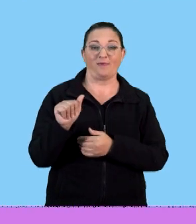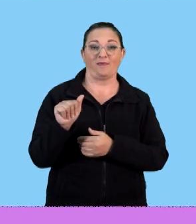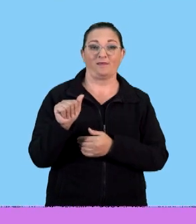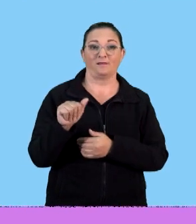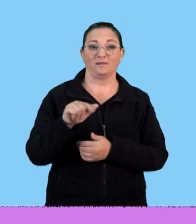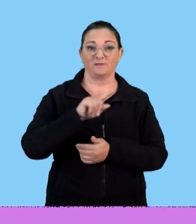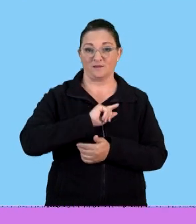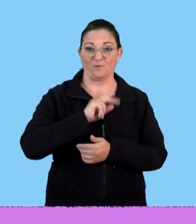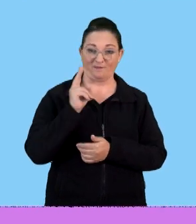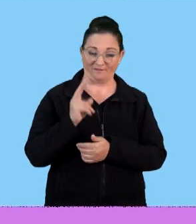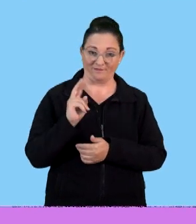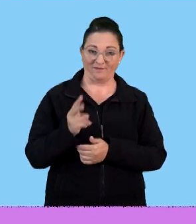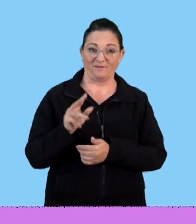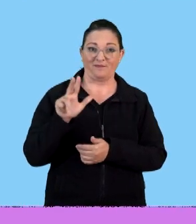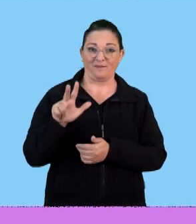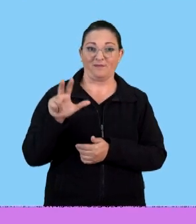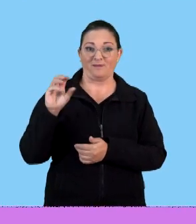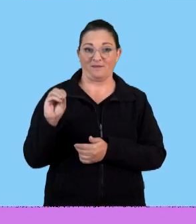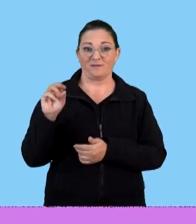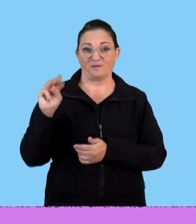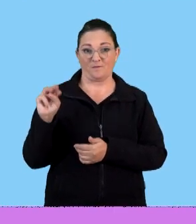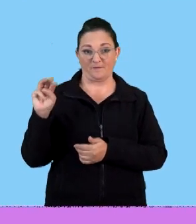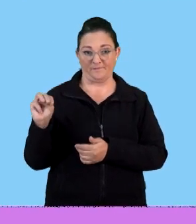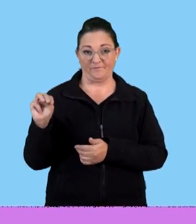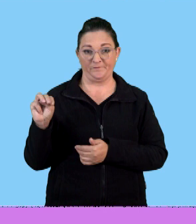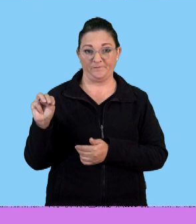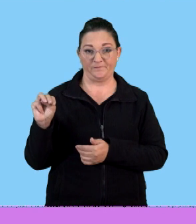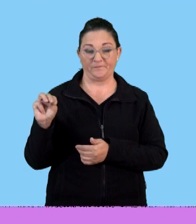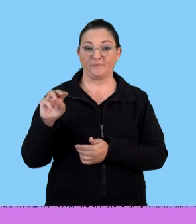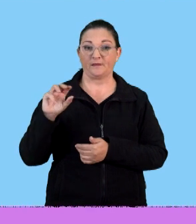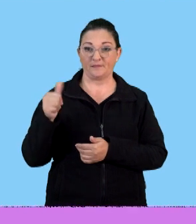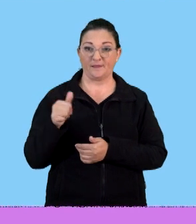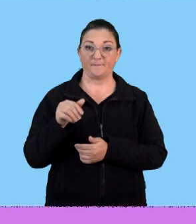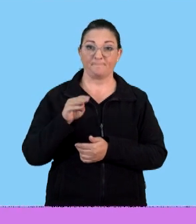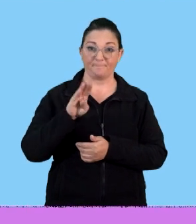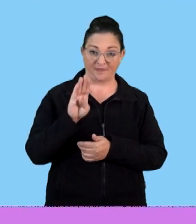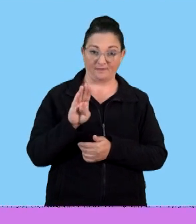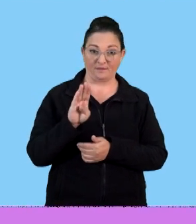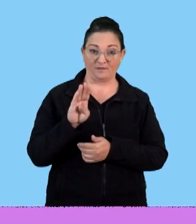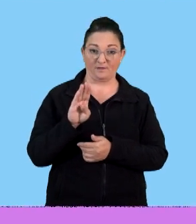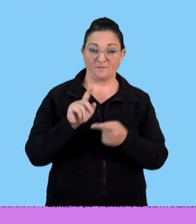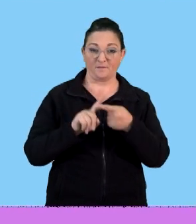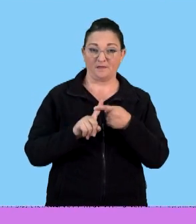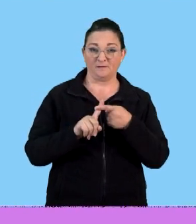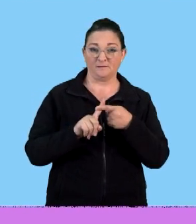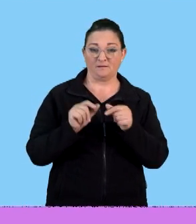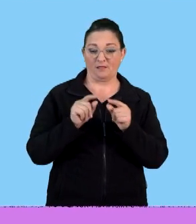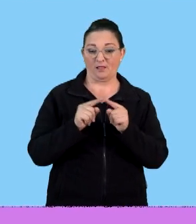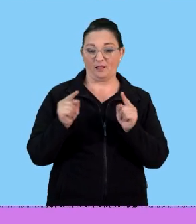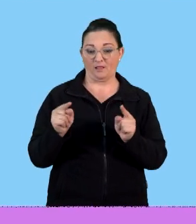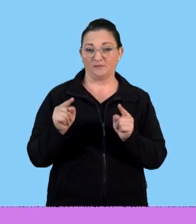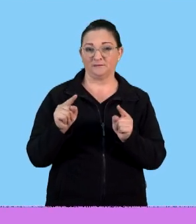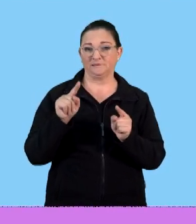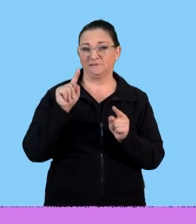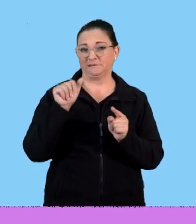needed another A, which is 80 millimeters. Plus B,